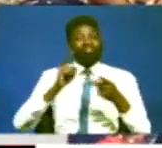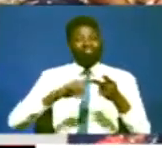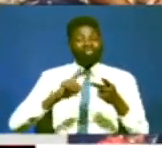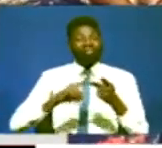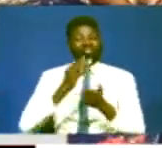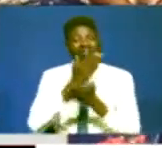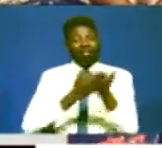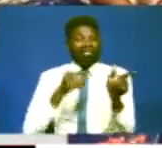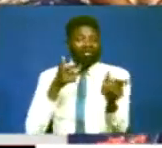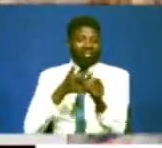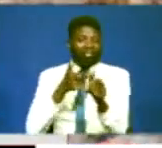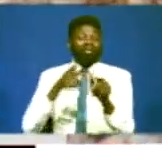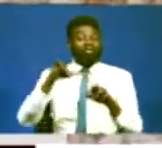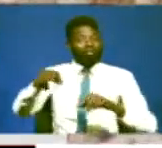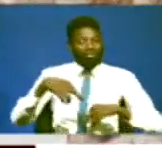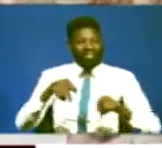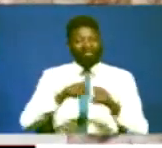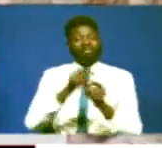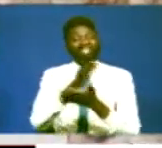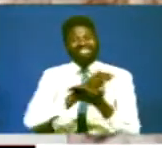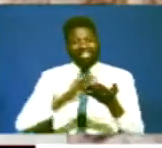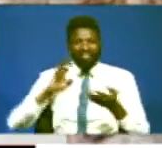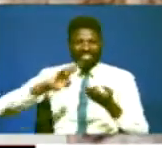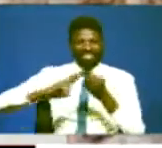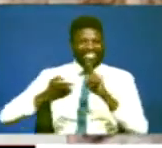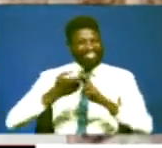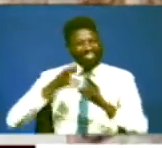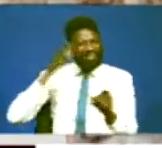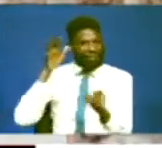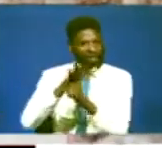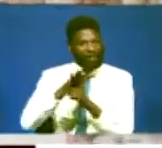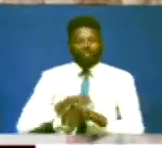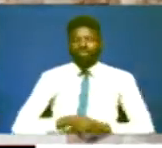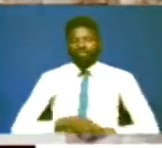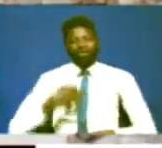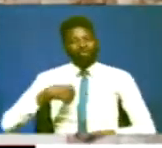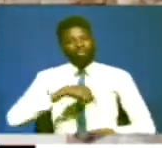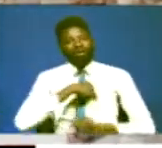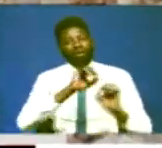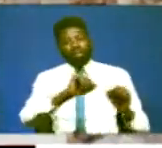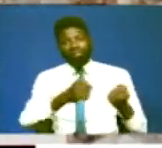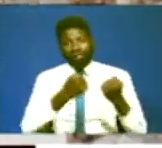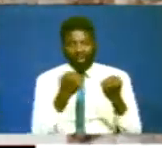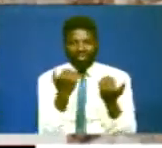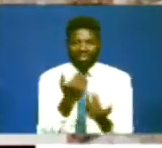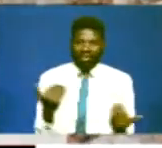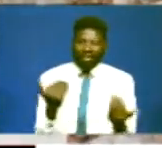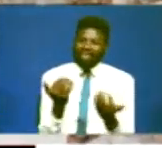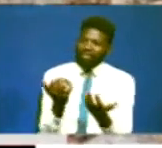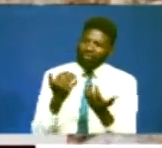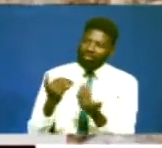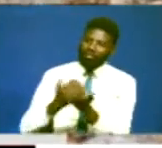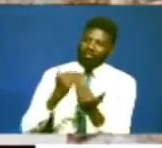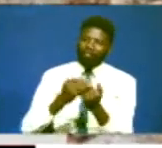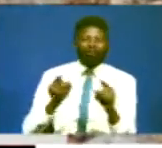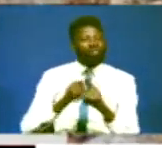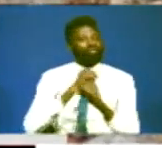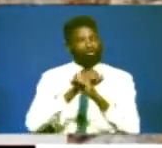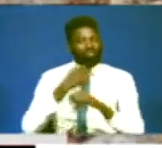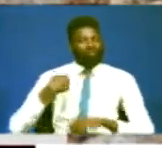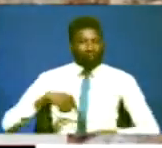hands of their relatives. We rescue children who are in need of care and protection. We work with them the journey